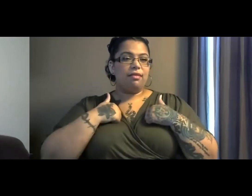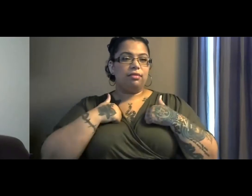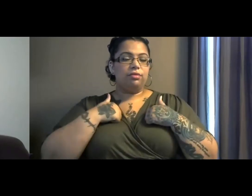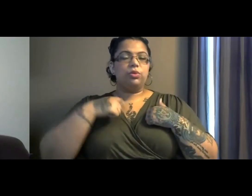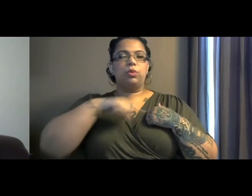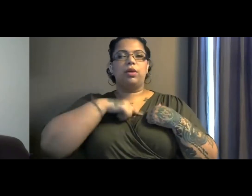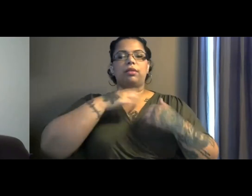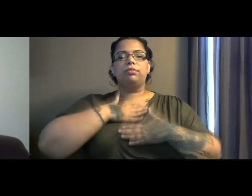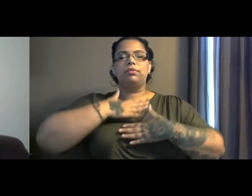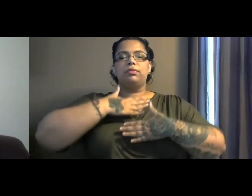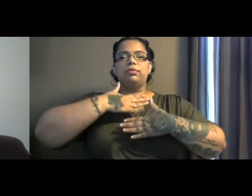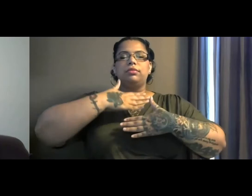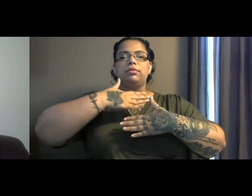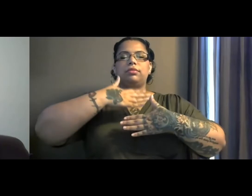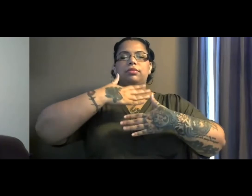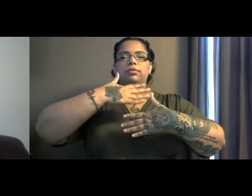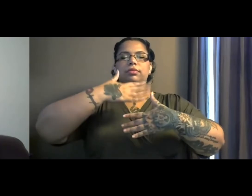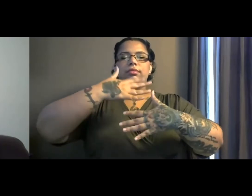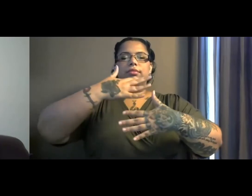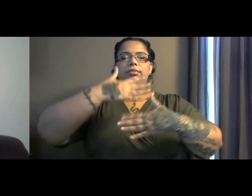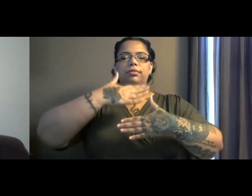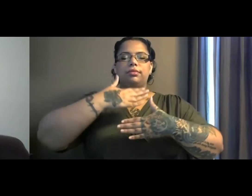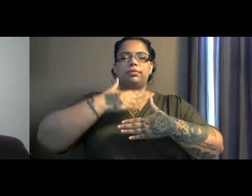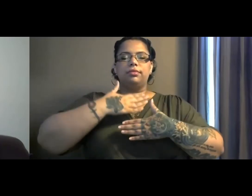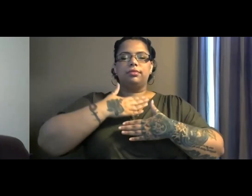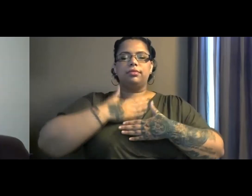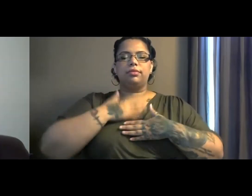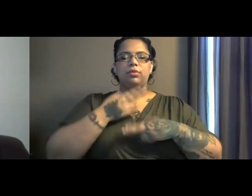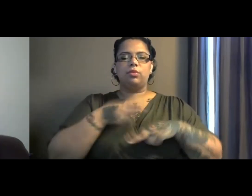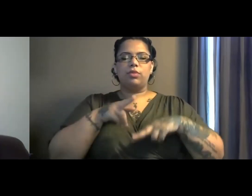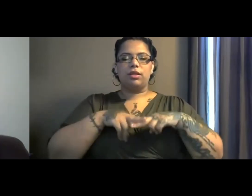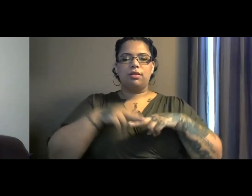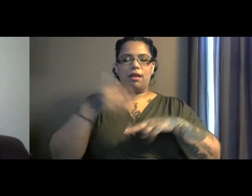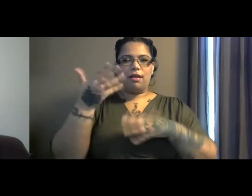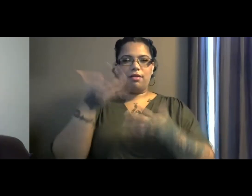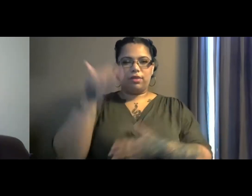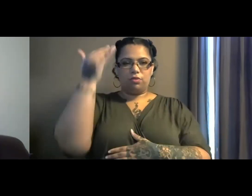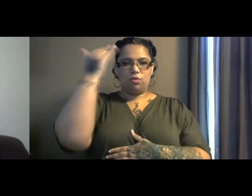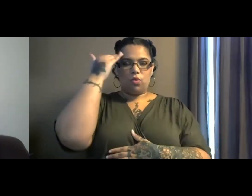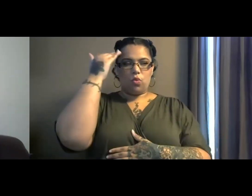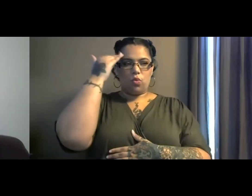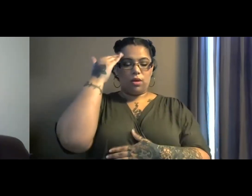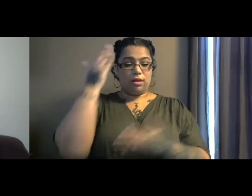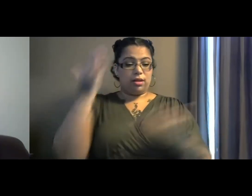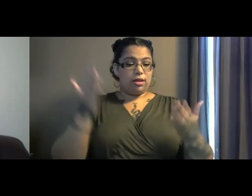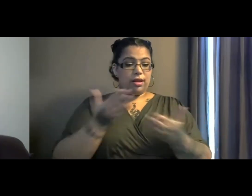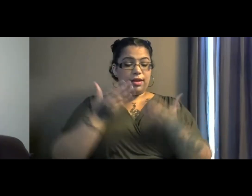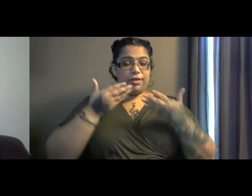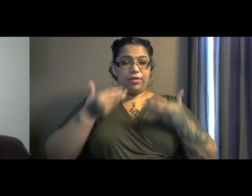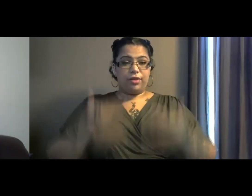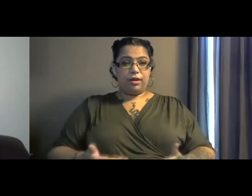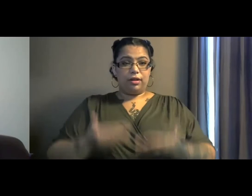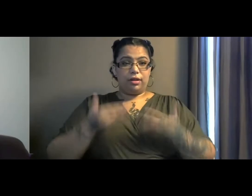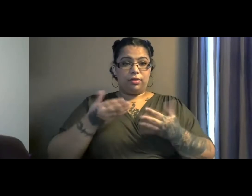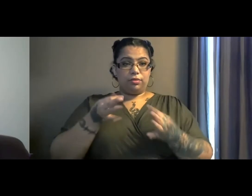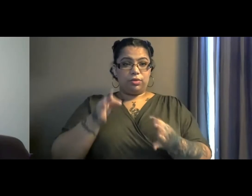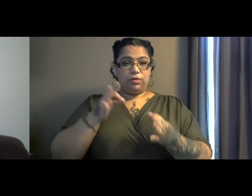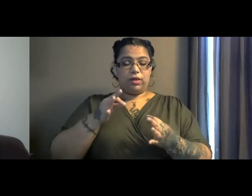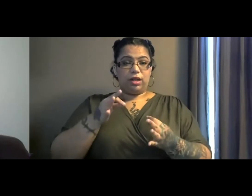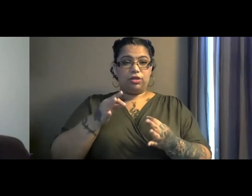and we sit with the knowing that right where we are, there is perfection, because God